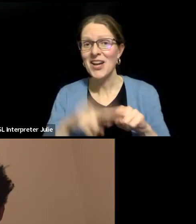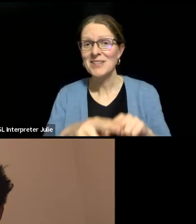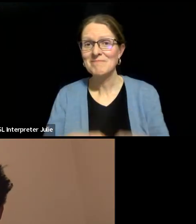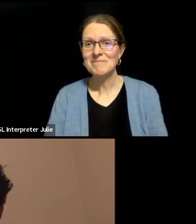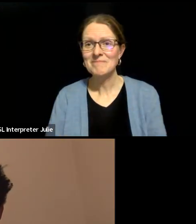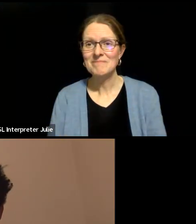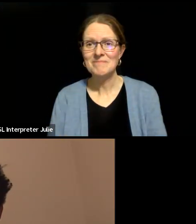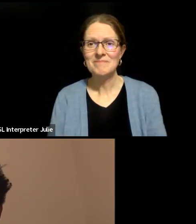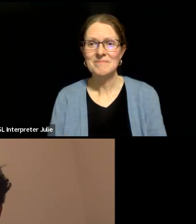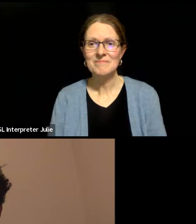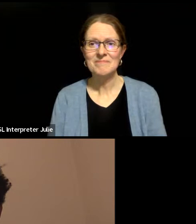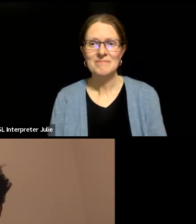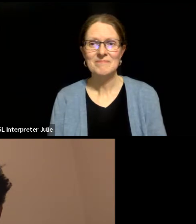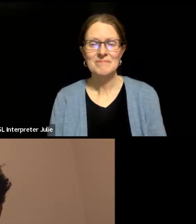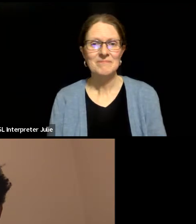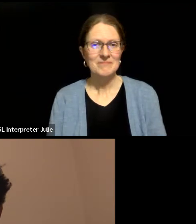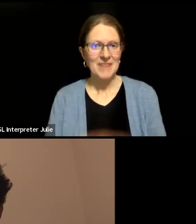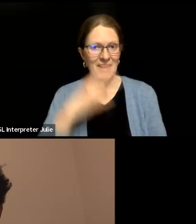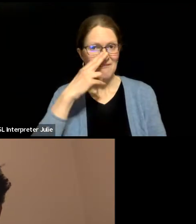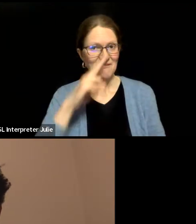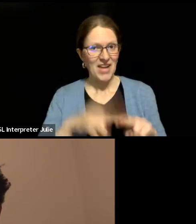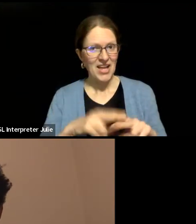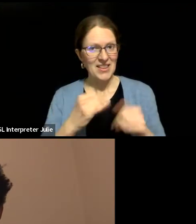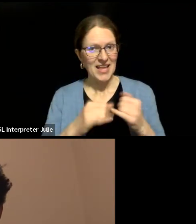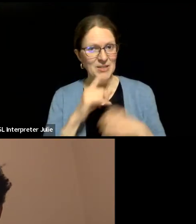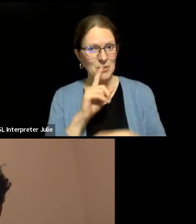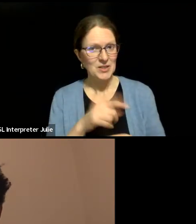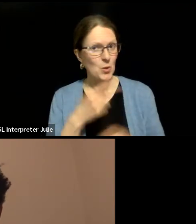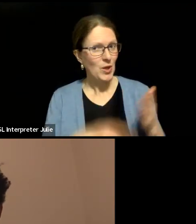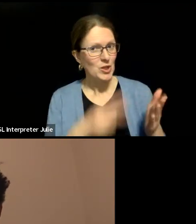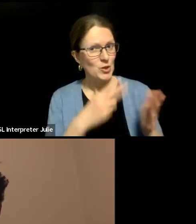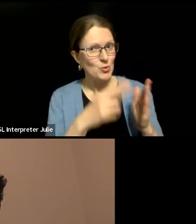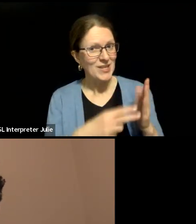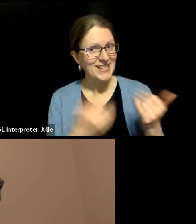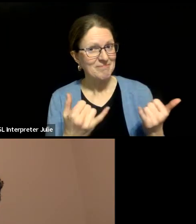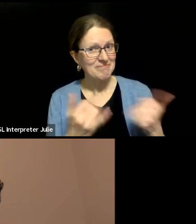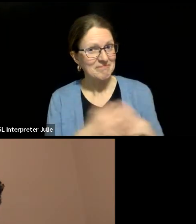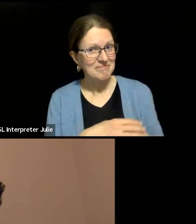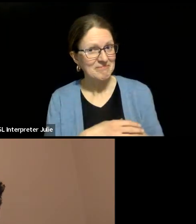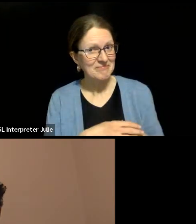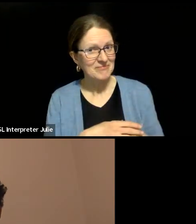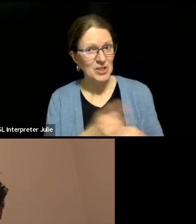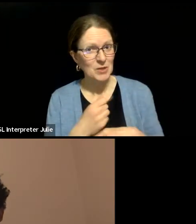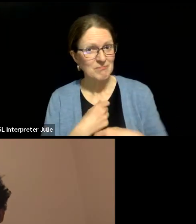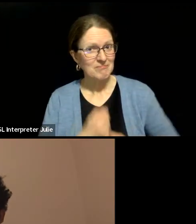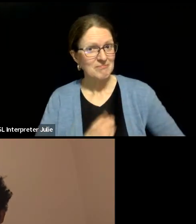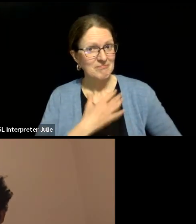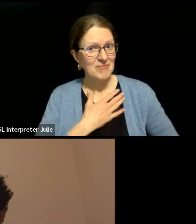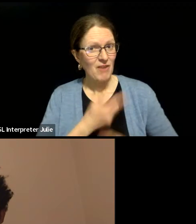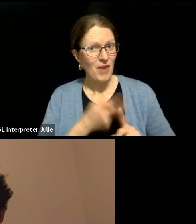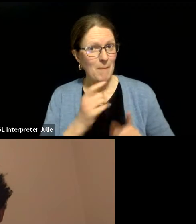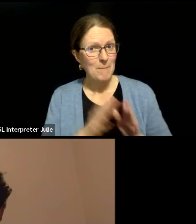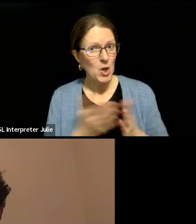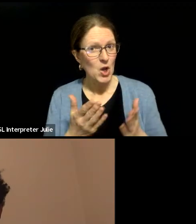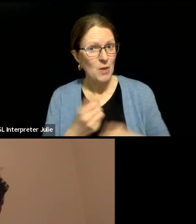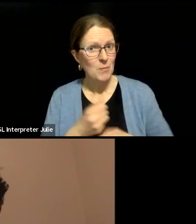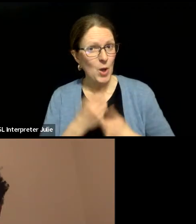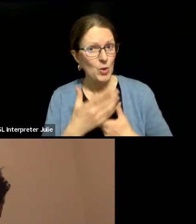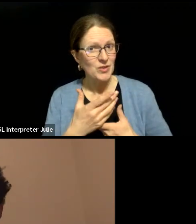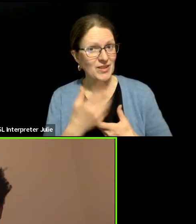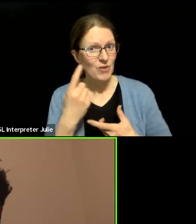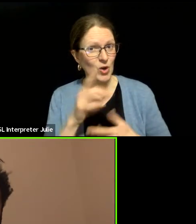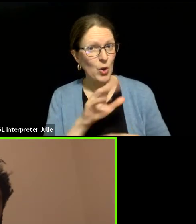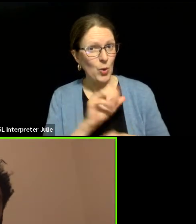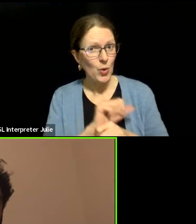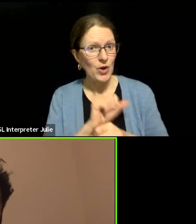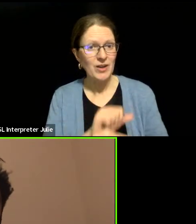And just a fun question here at the end, what are you reading these days? Do you take inspiration from books or poetry to make any of your works? Oh